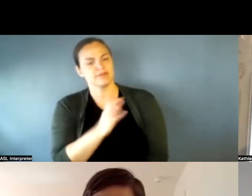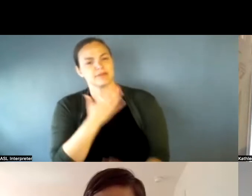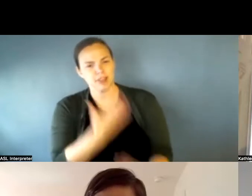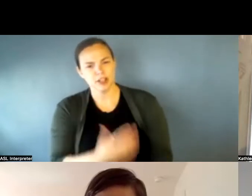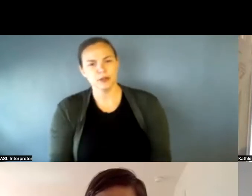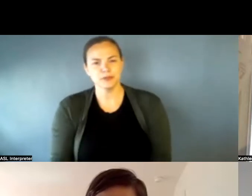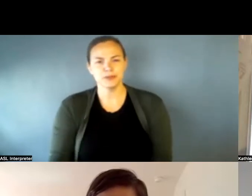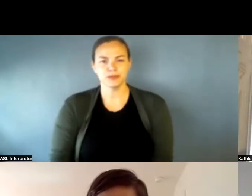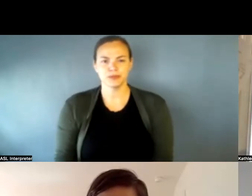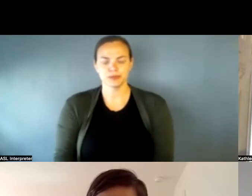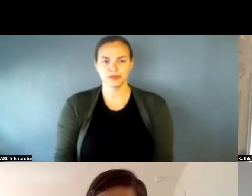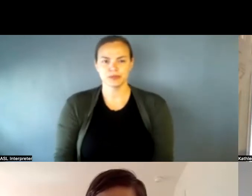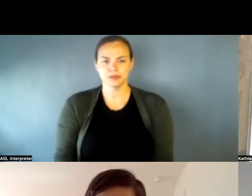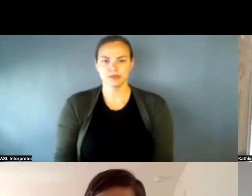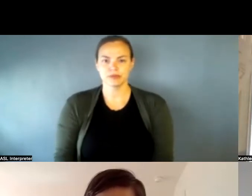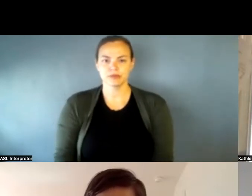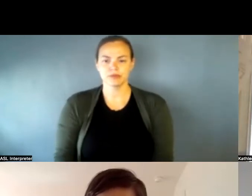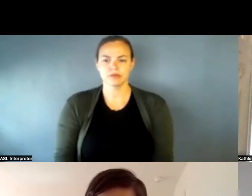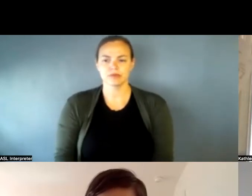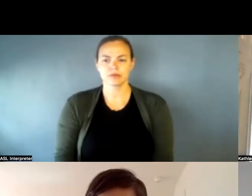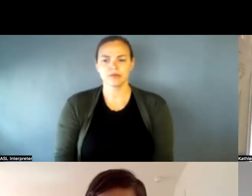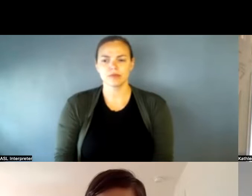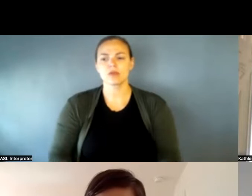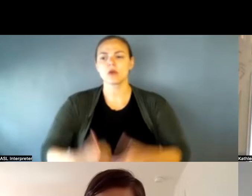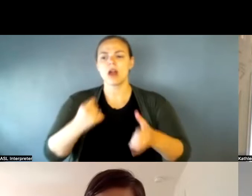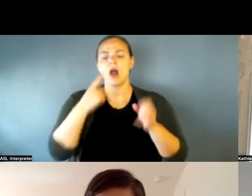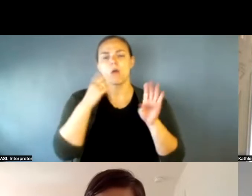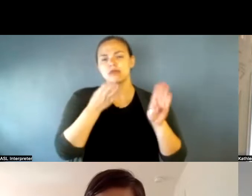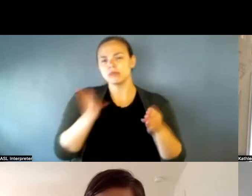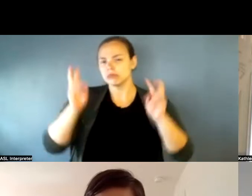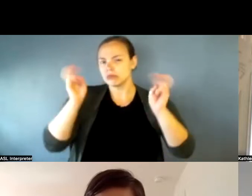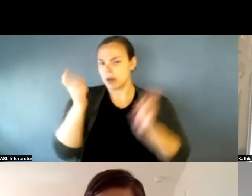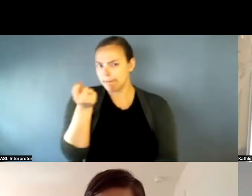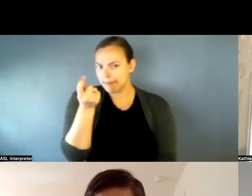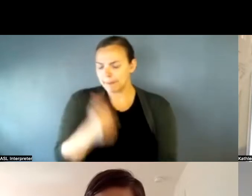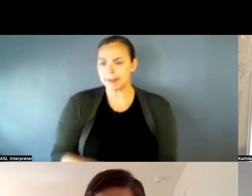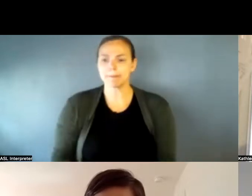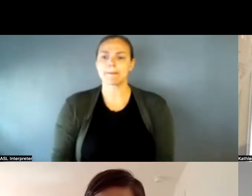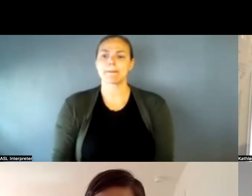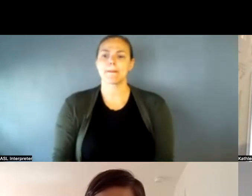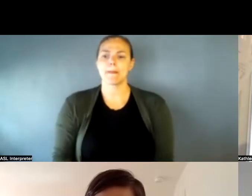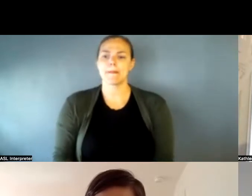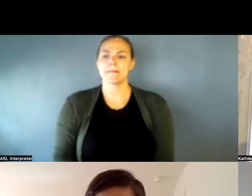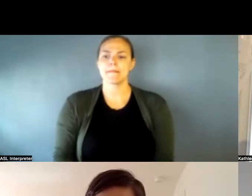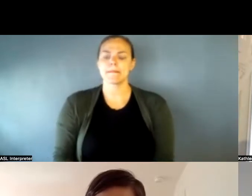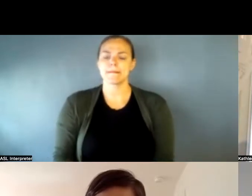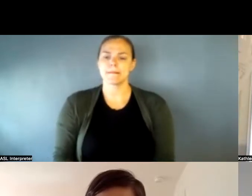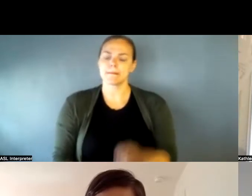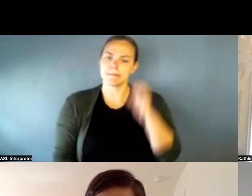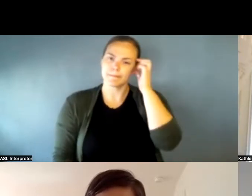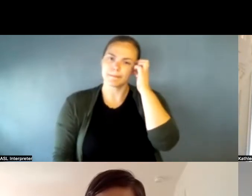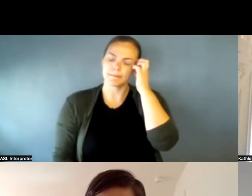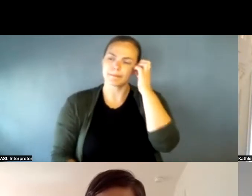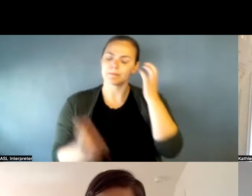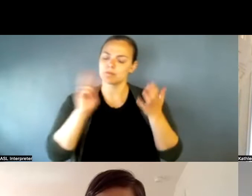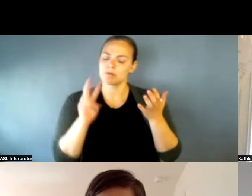So sort of changing topic a bit, thinking about, I'm just going to skip around